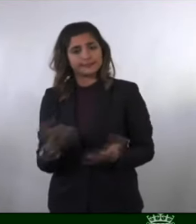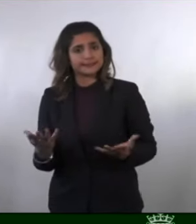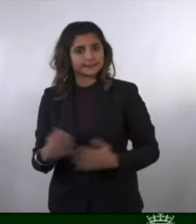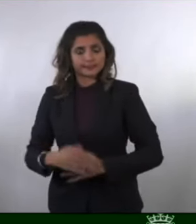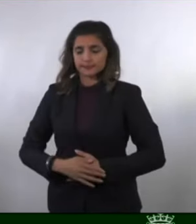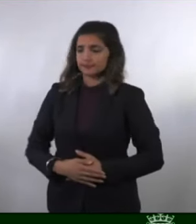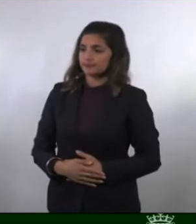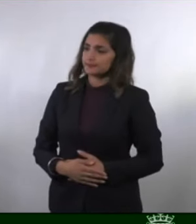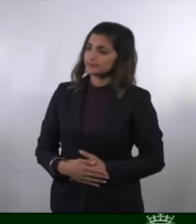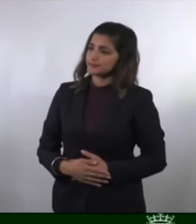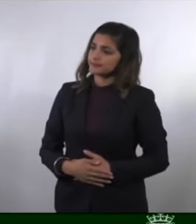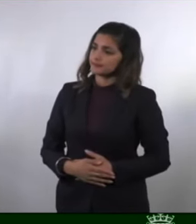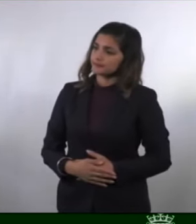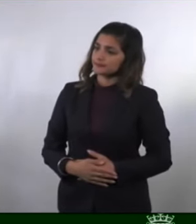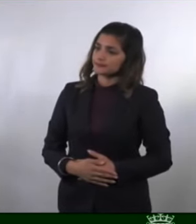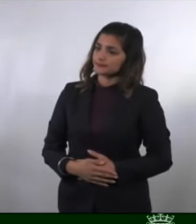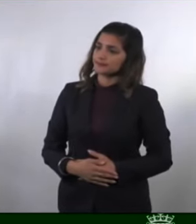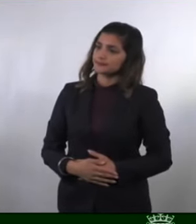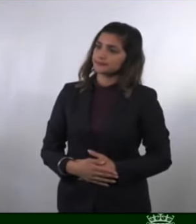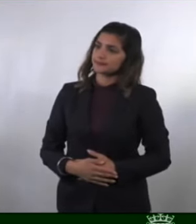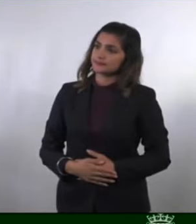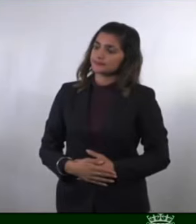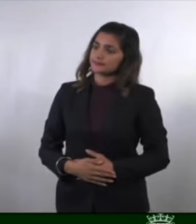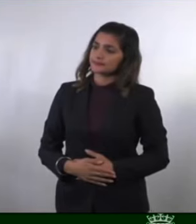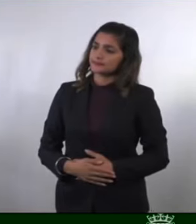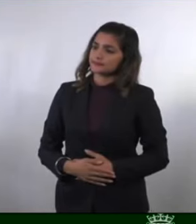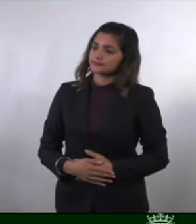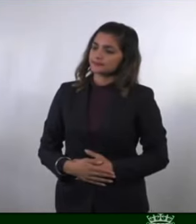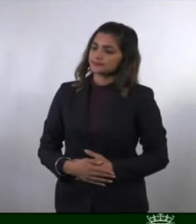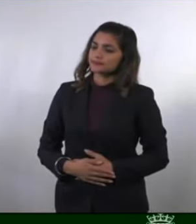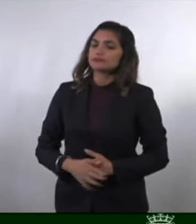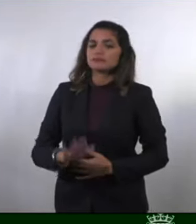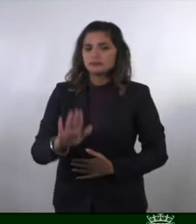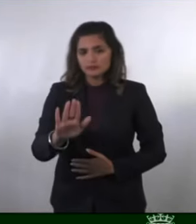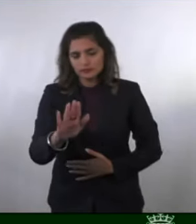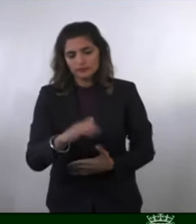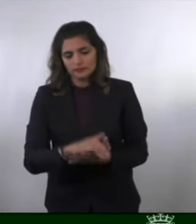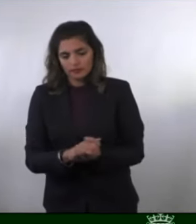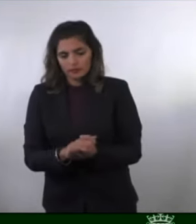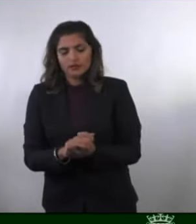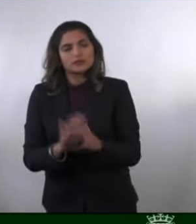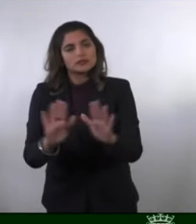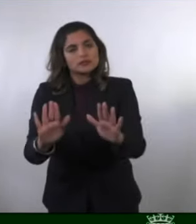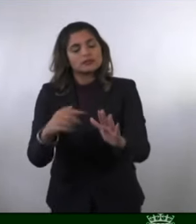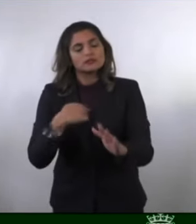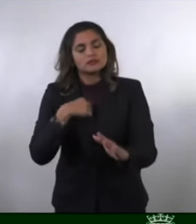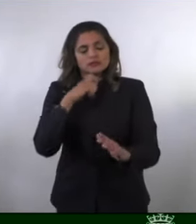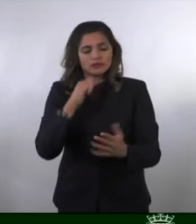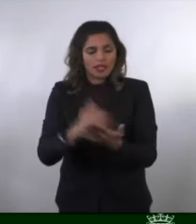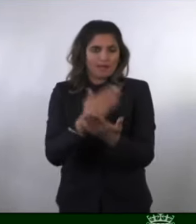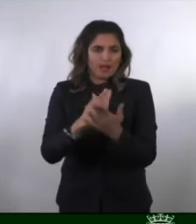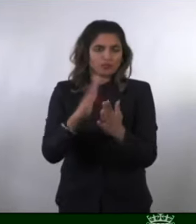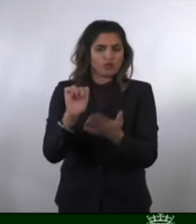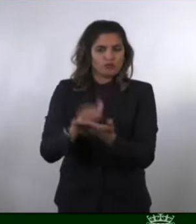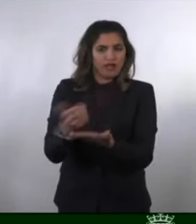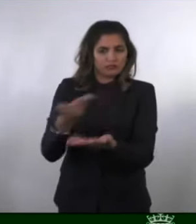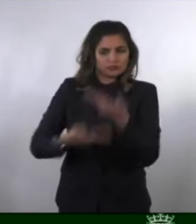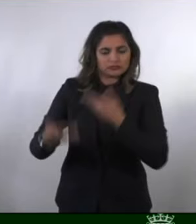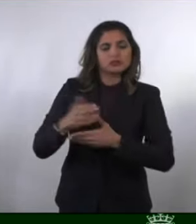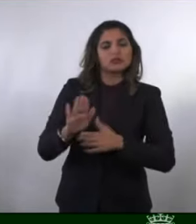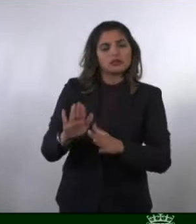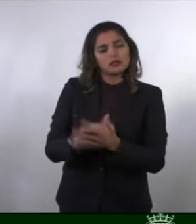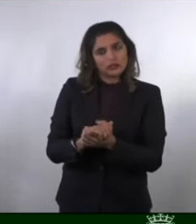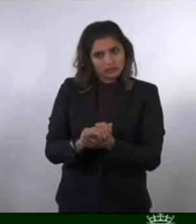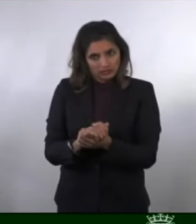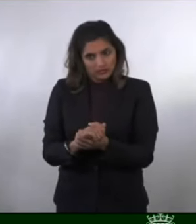And I certainly will make sure that her delegation is properly received, and